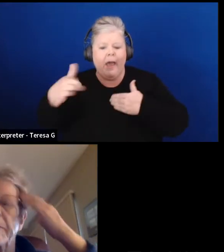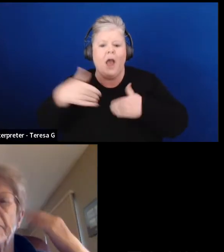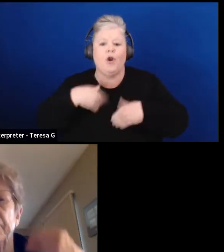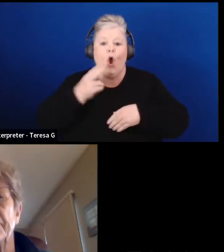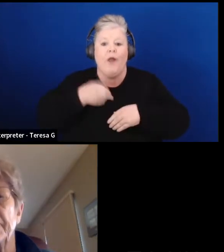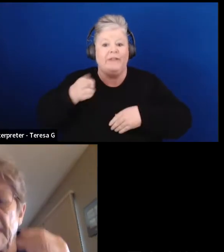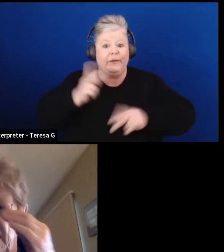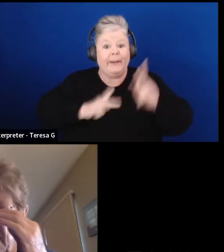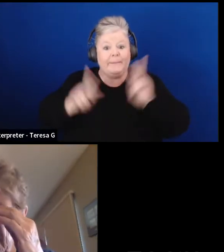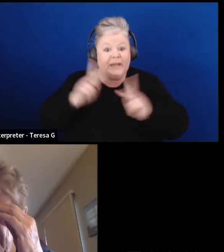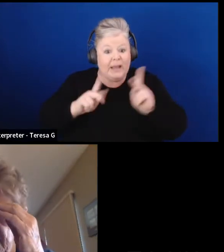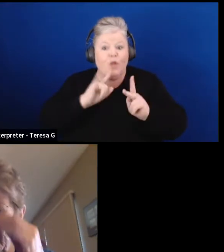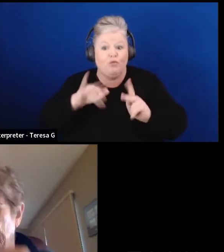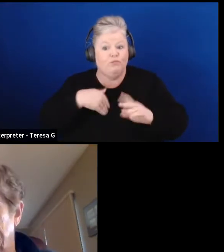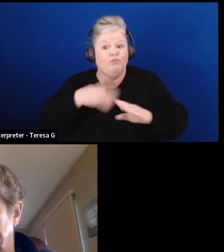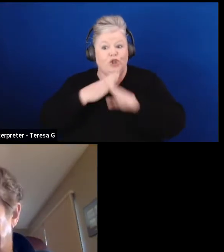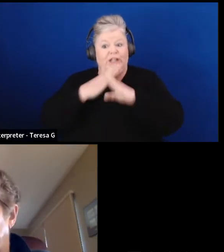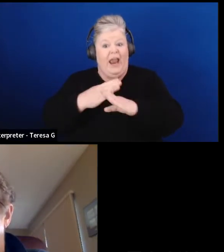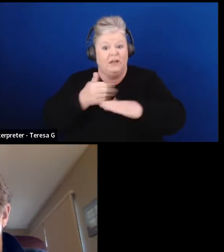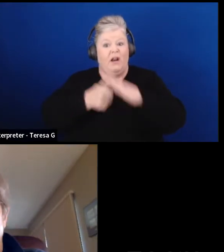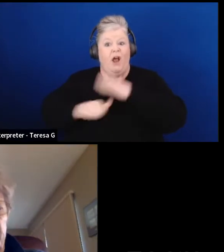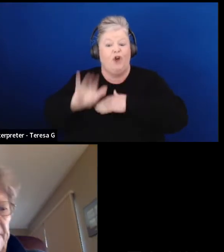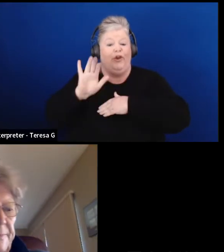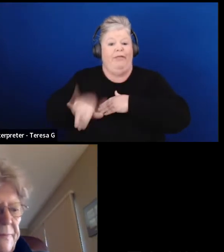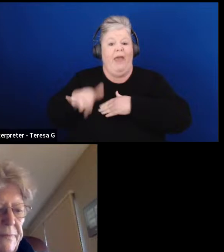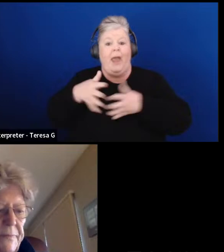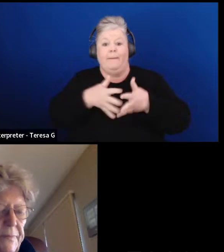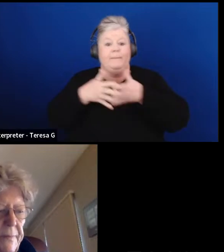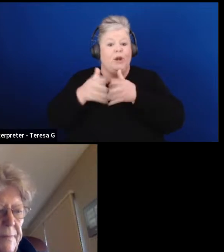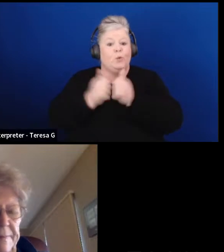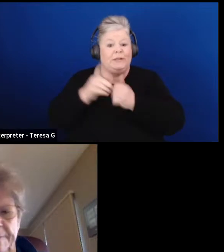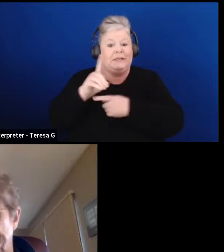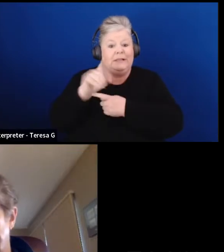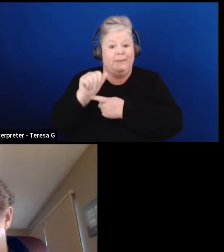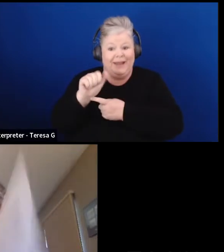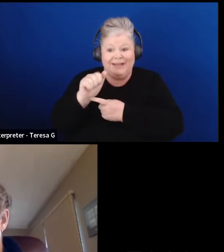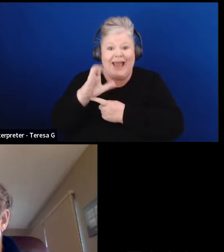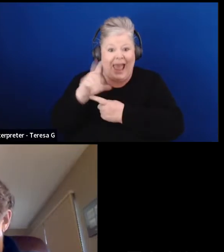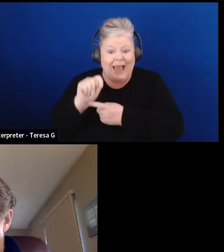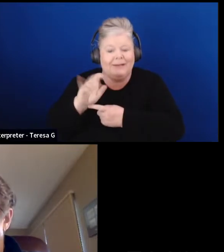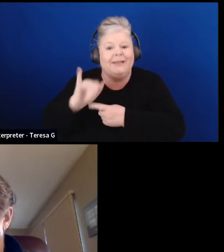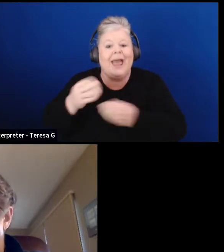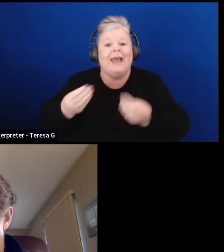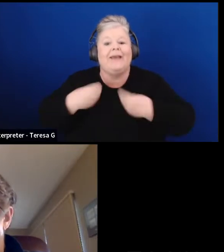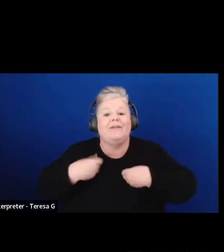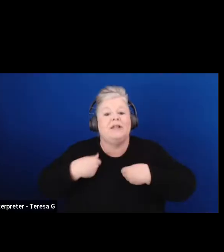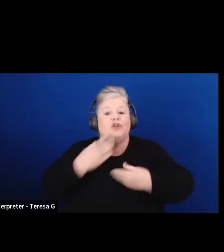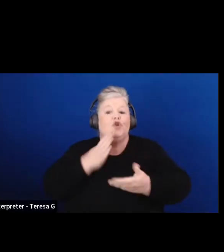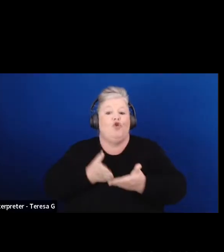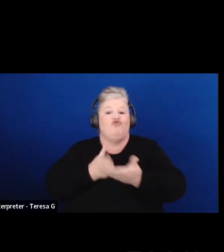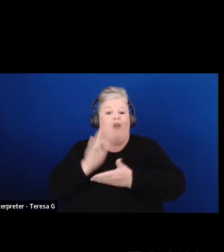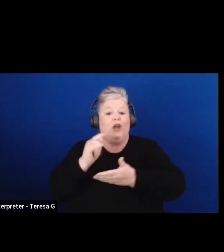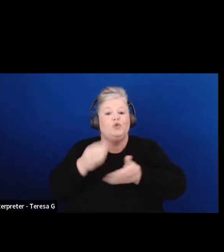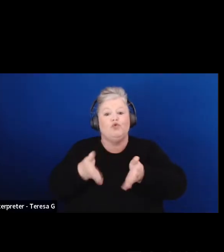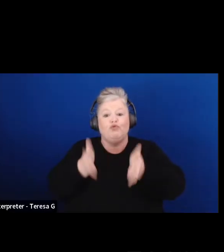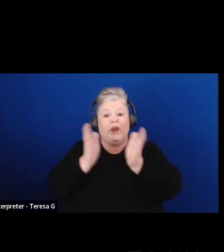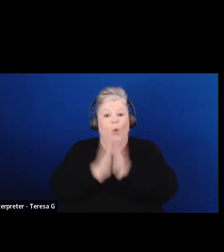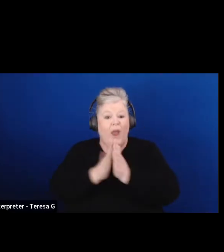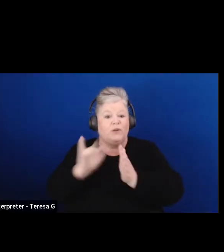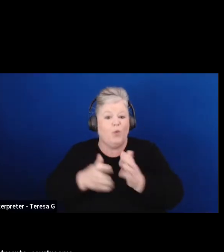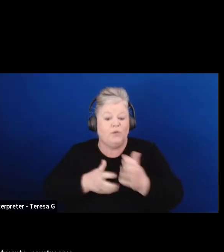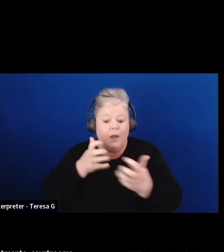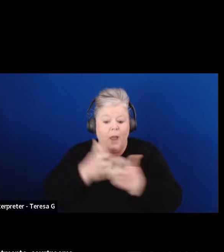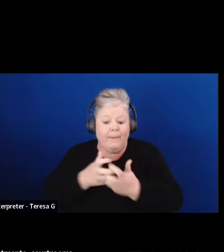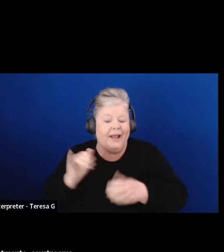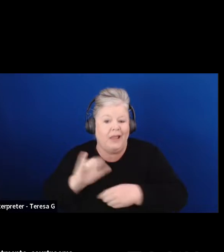people are protected under the Americans with Disabilities Act, and that gives us the right to request accommodations such as